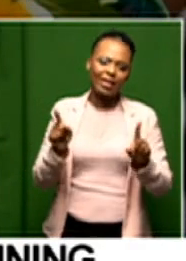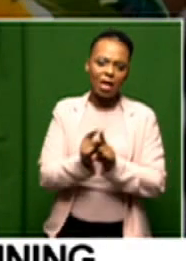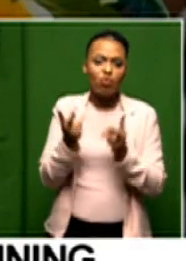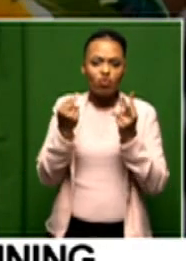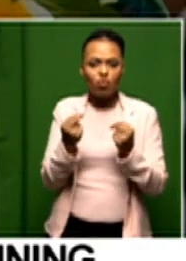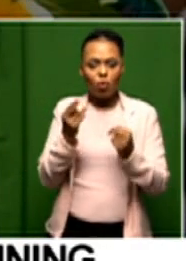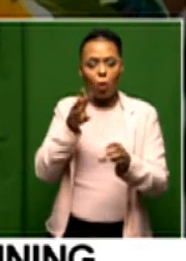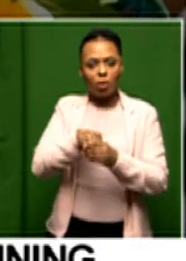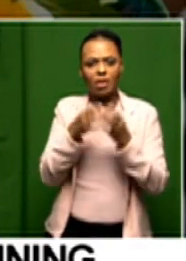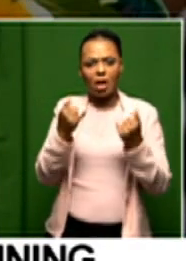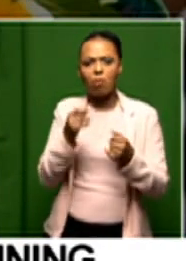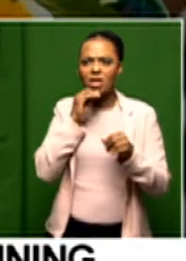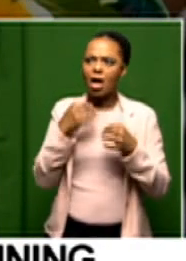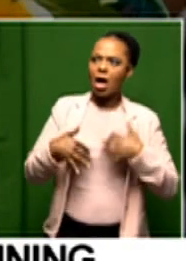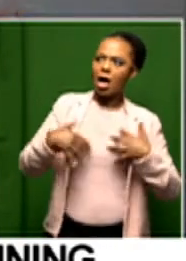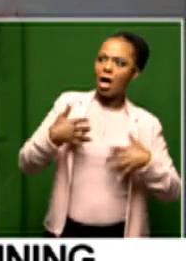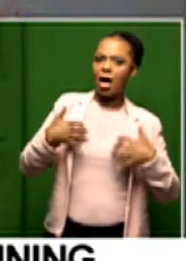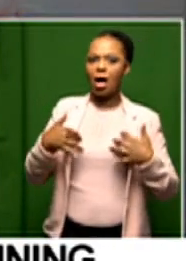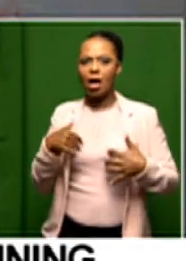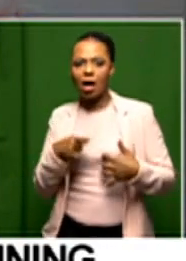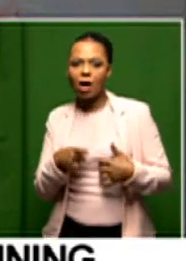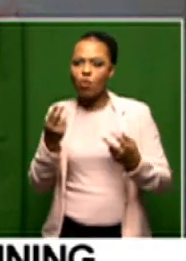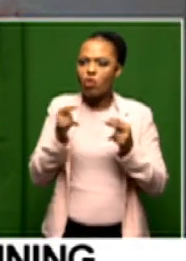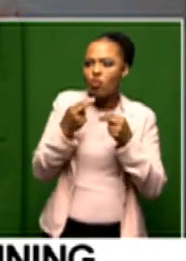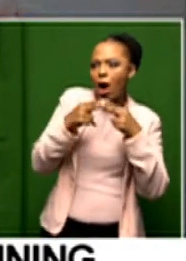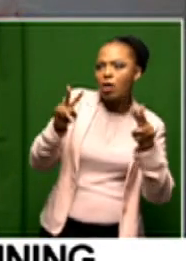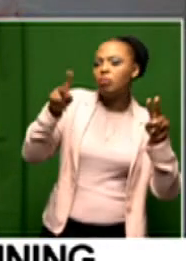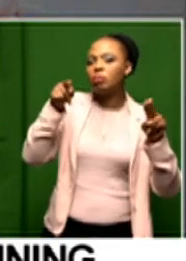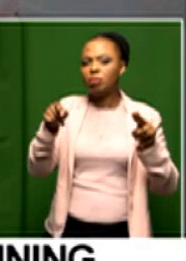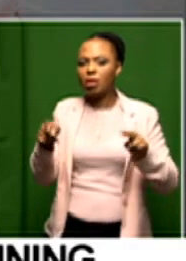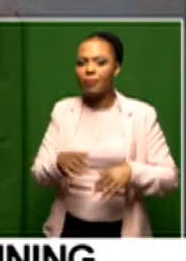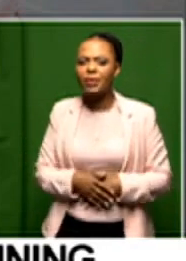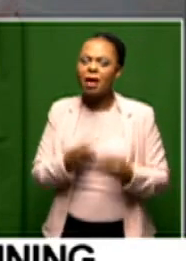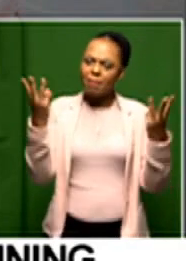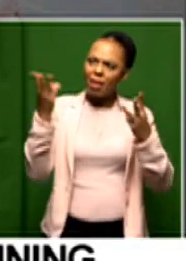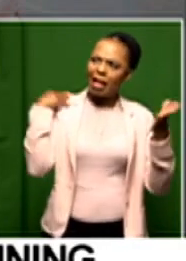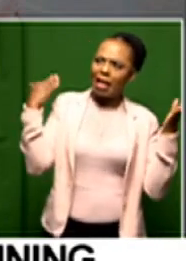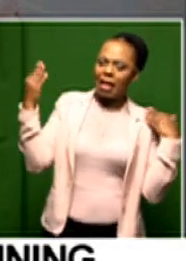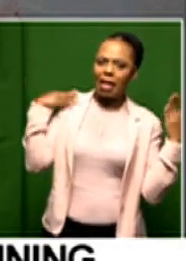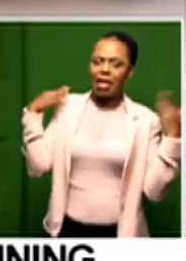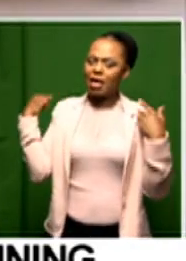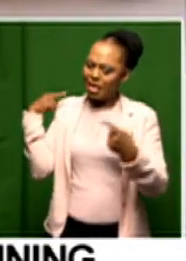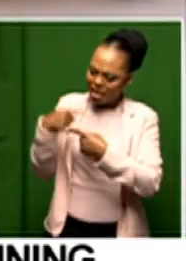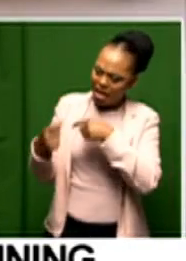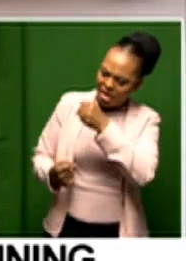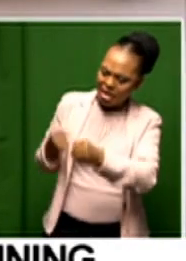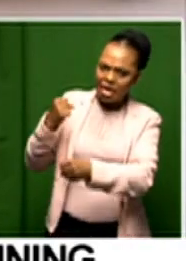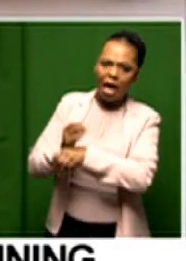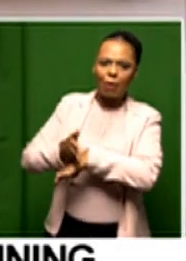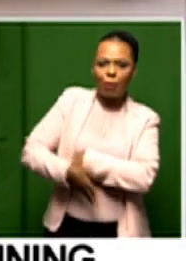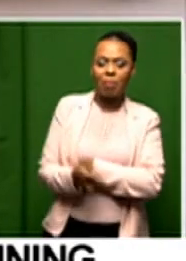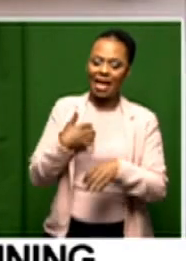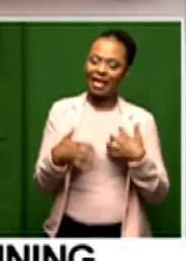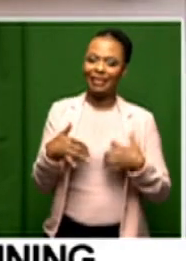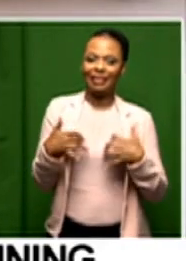concept is what is going to excite people even more. In my case, people have been asking for this for many years. So I'm very